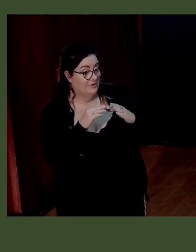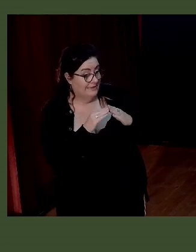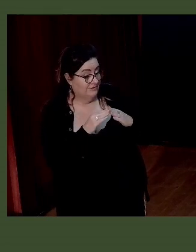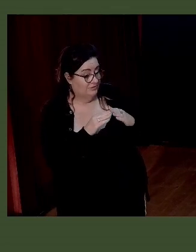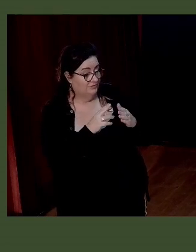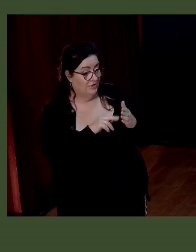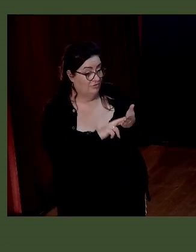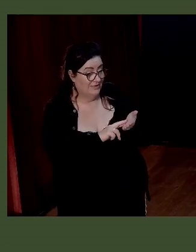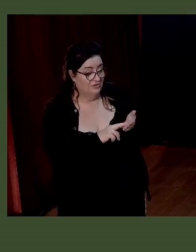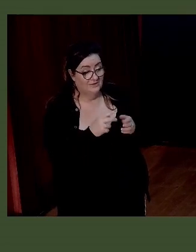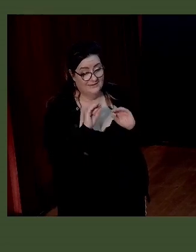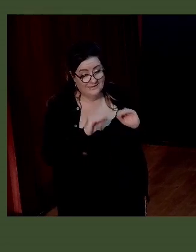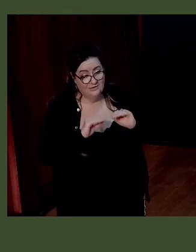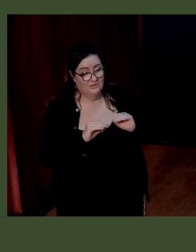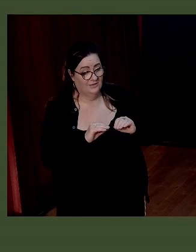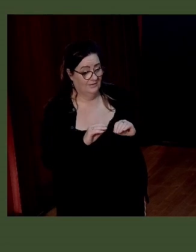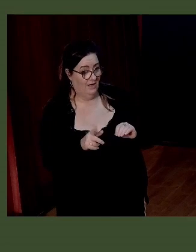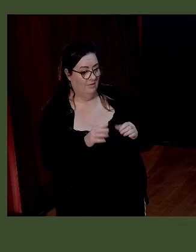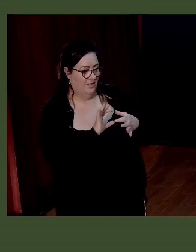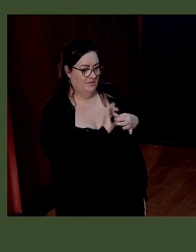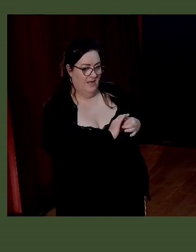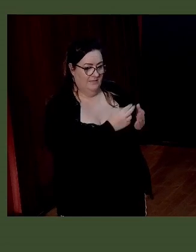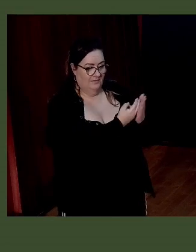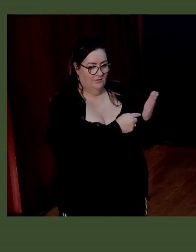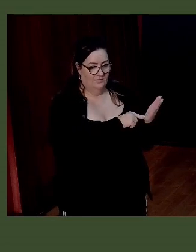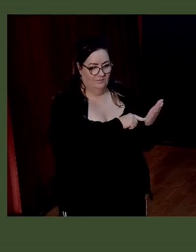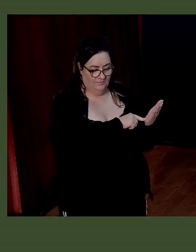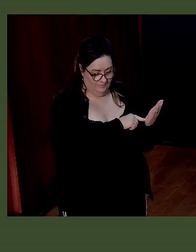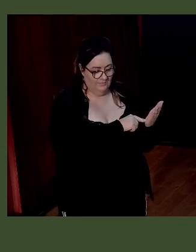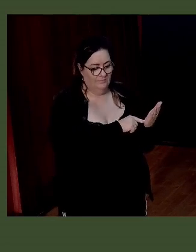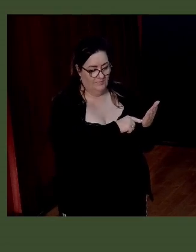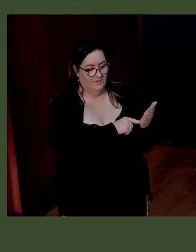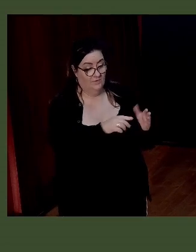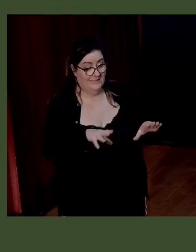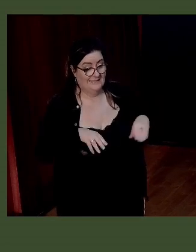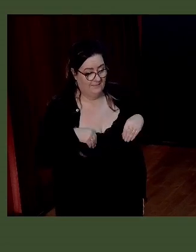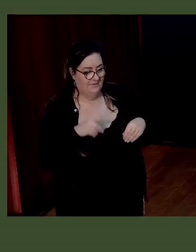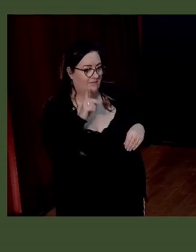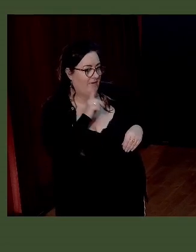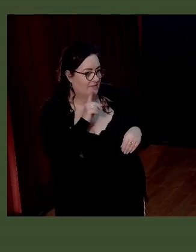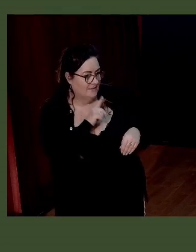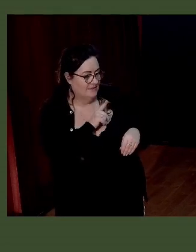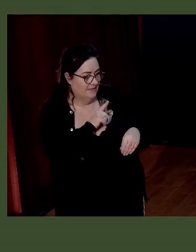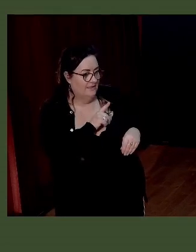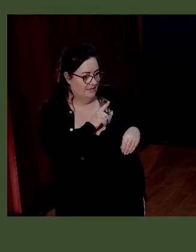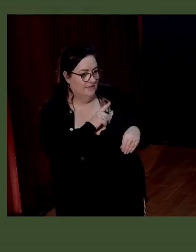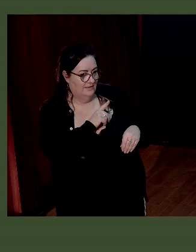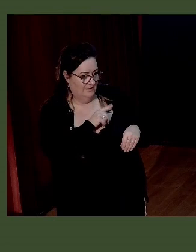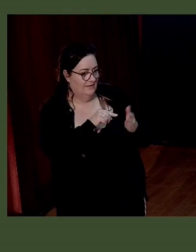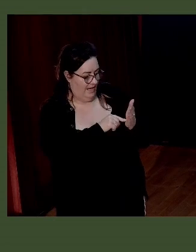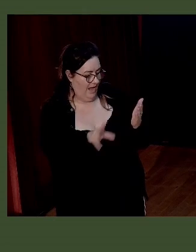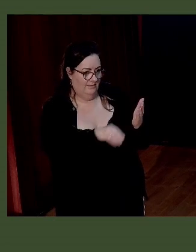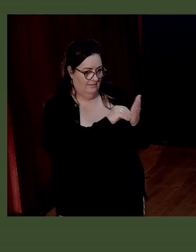a marital, maternal, and domestic role for Irish women, the narrow construct of acceptable femininity was also recognised in the